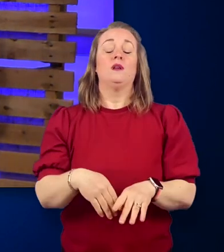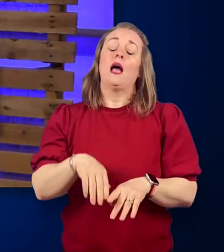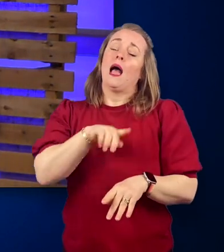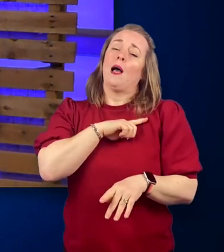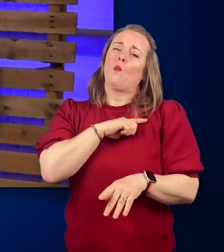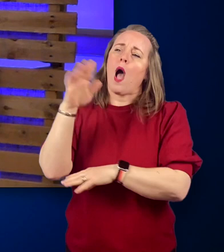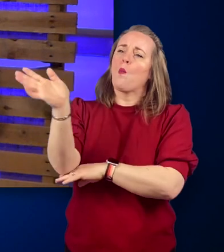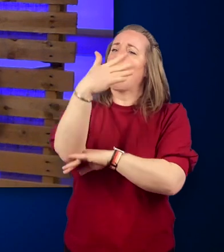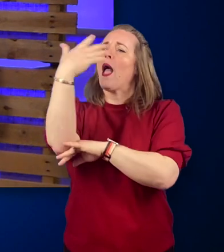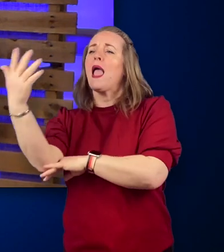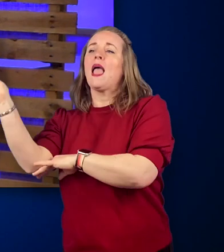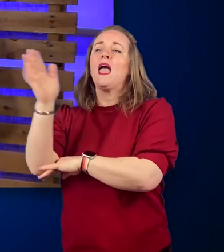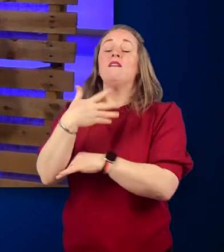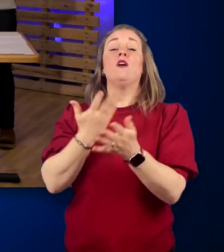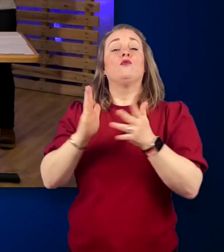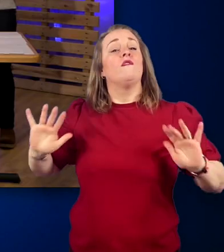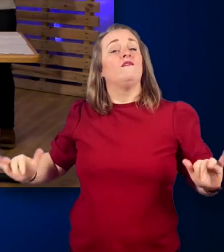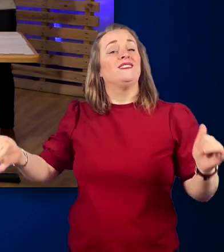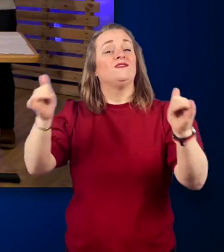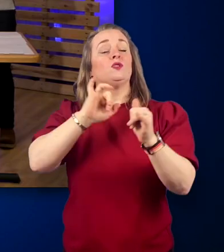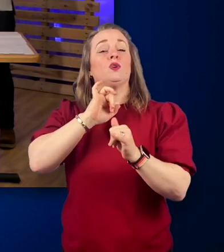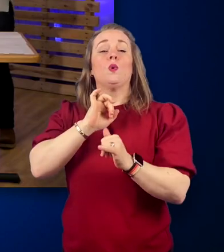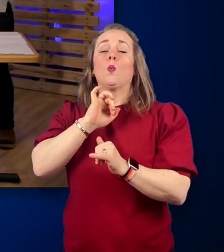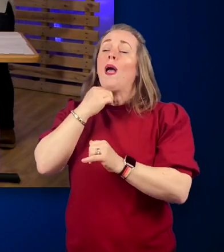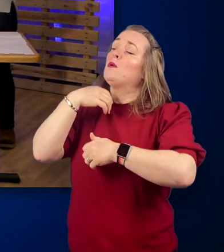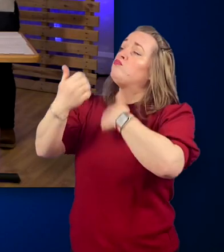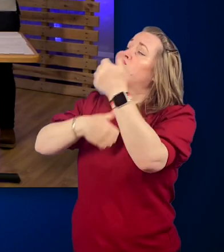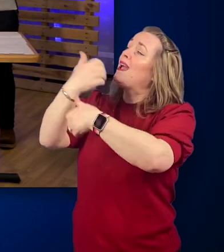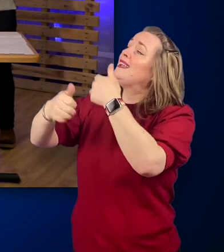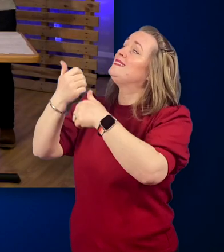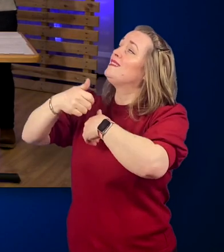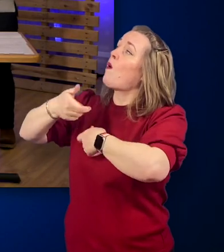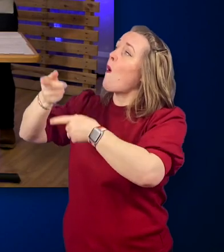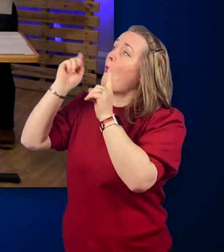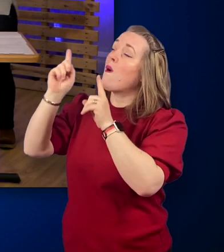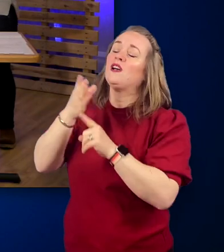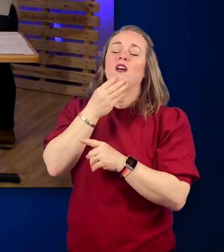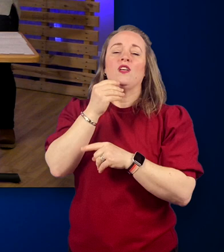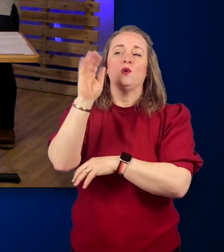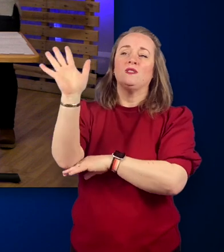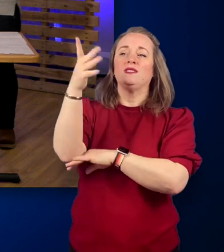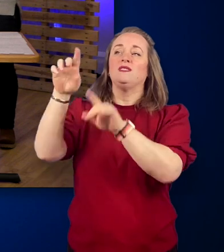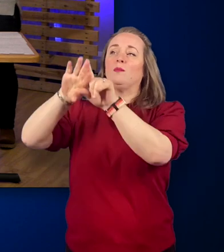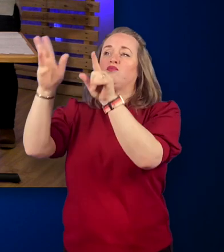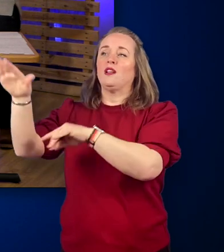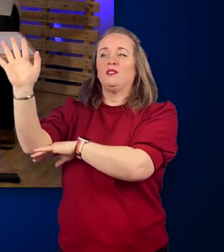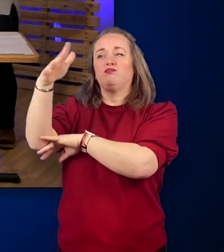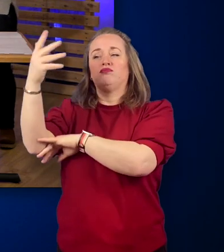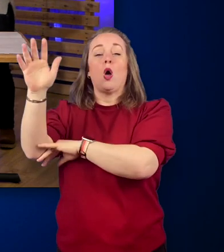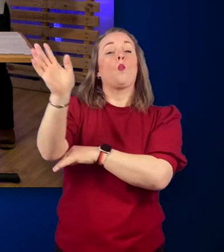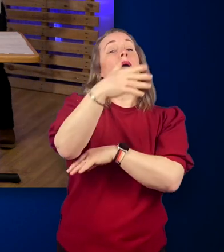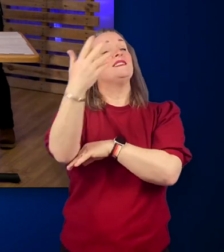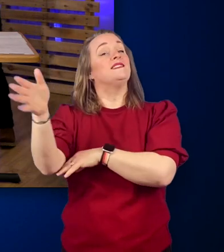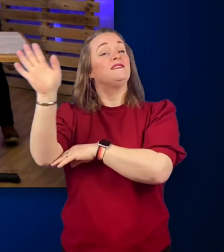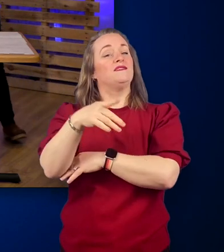festivals when they were praising God. Because the palm branches are a reminder to us to be happy that Jesus is